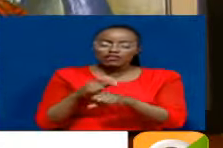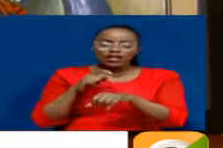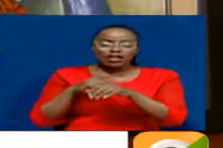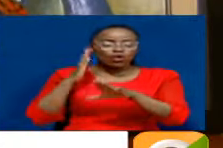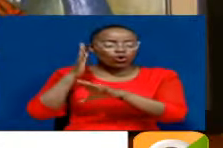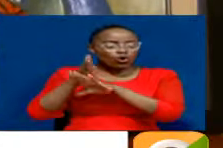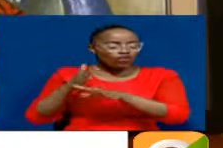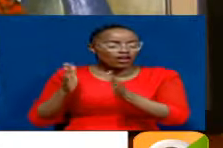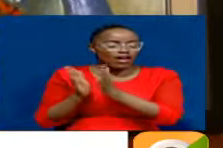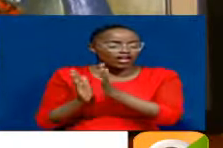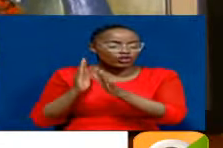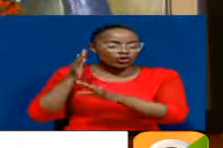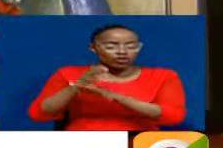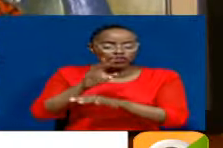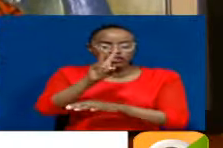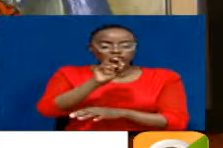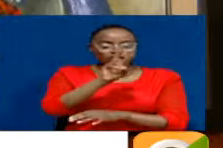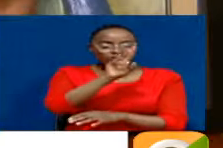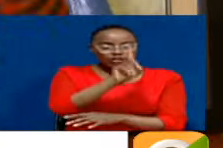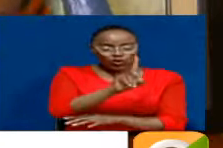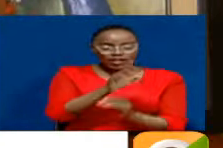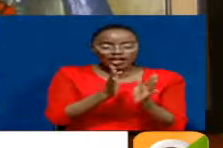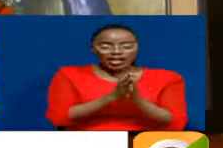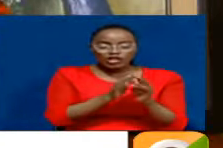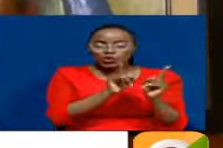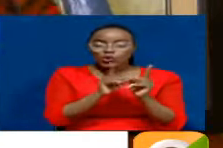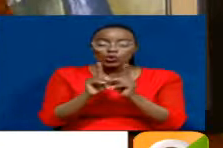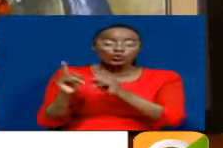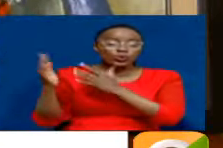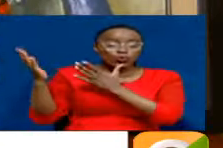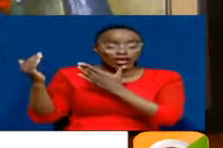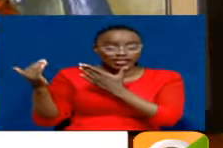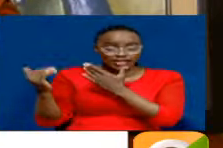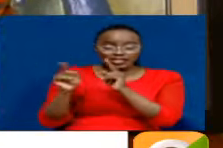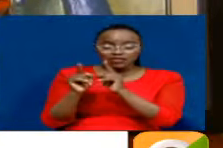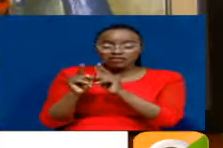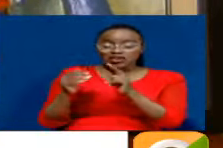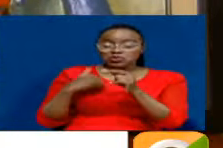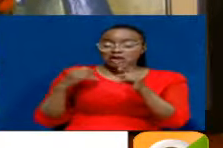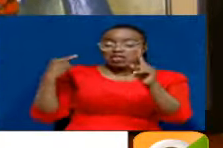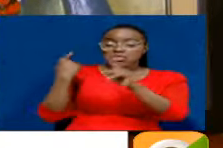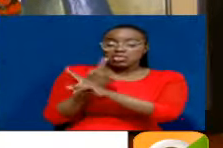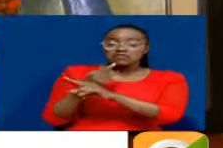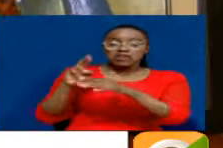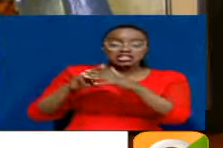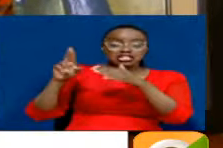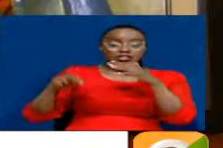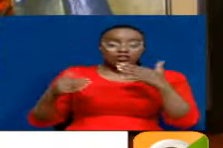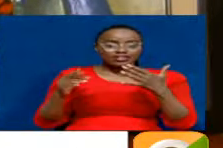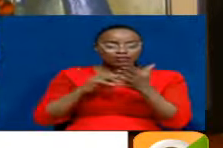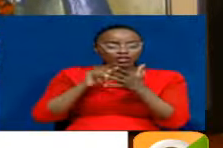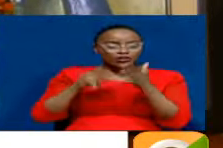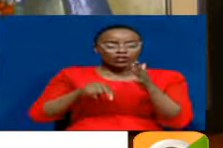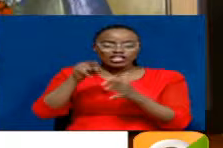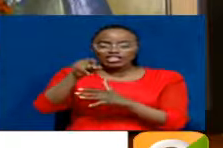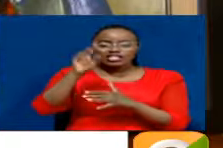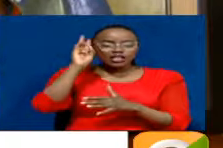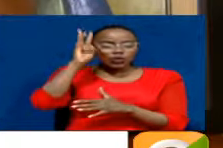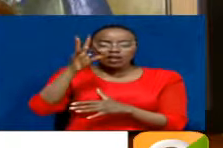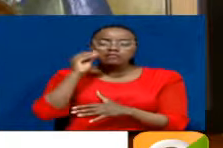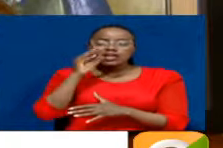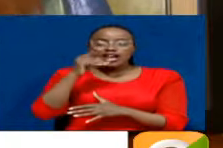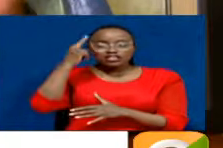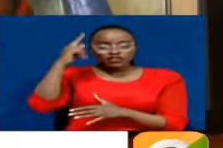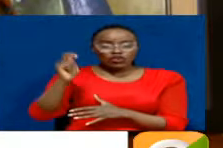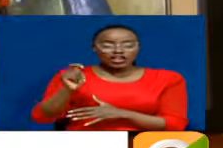and over again in 2021, and we are expecting radically different results. It is going to be the curse